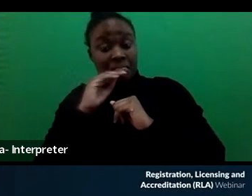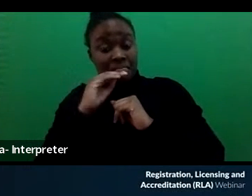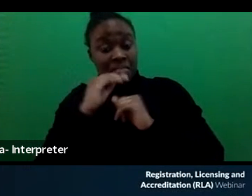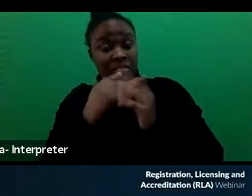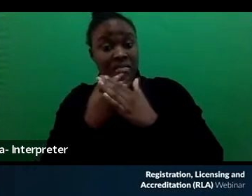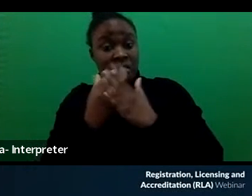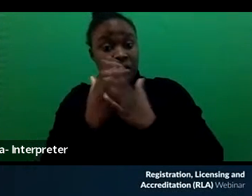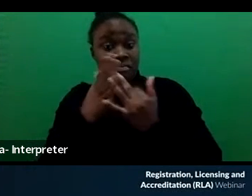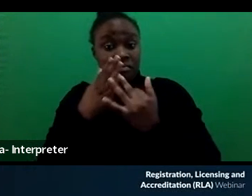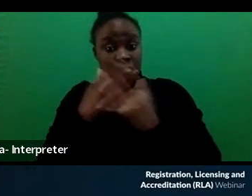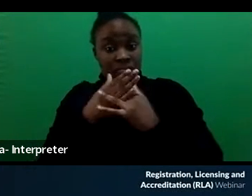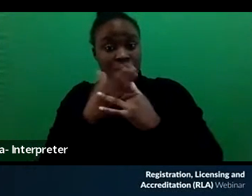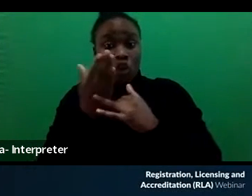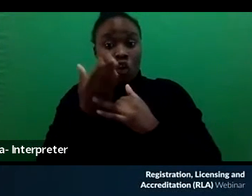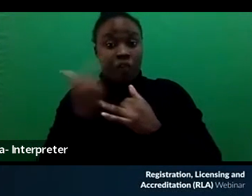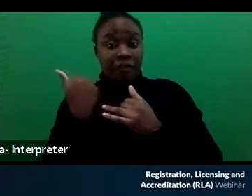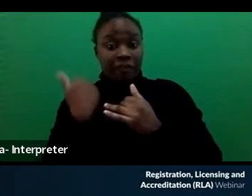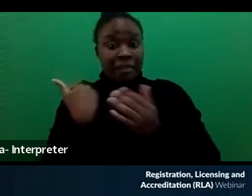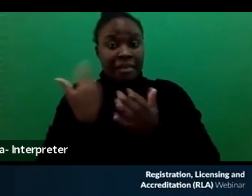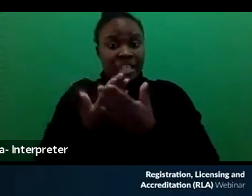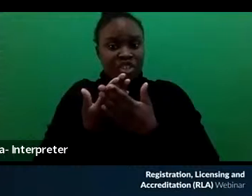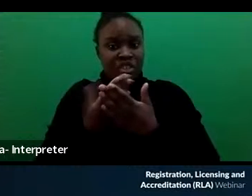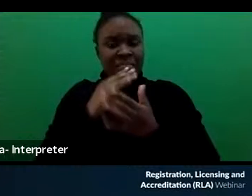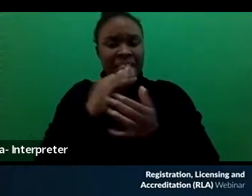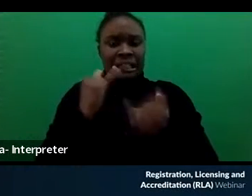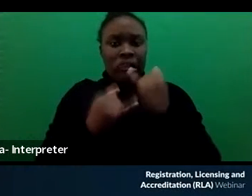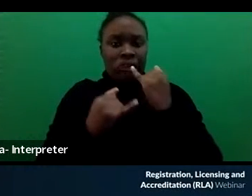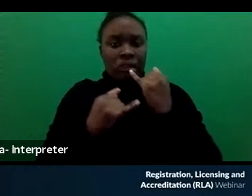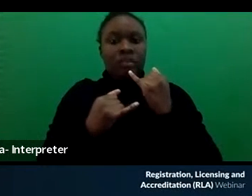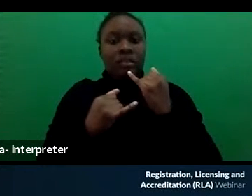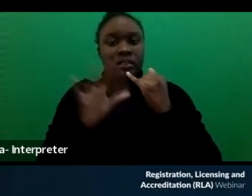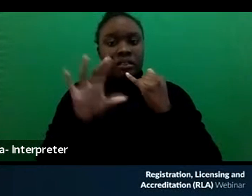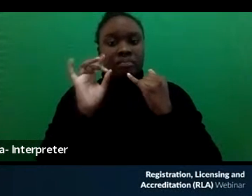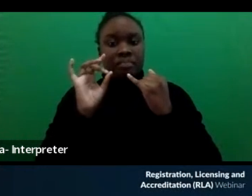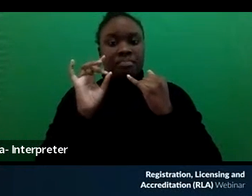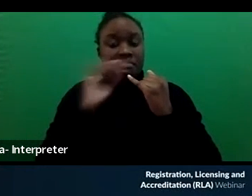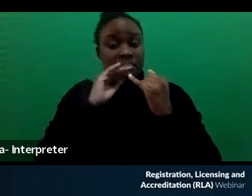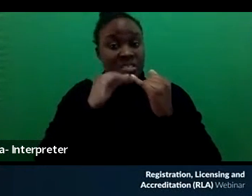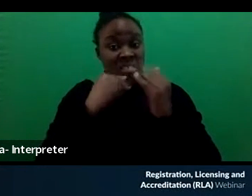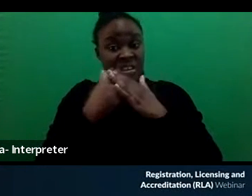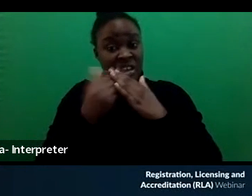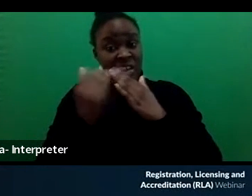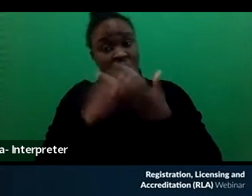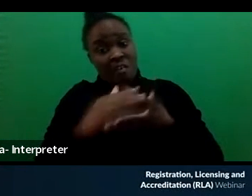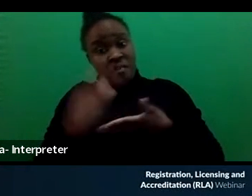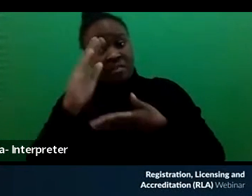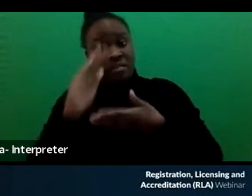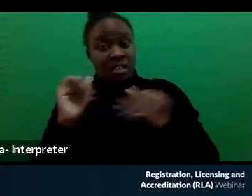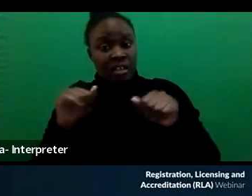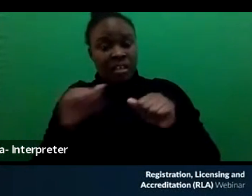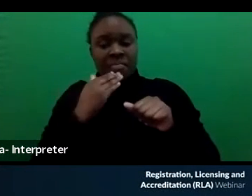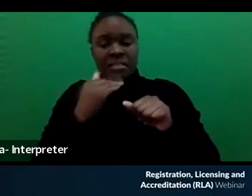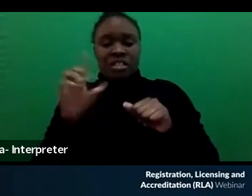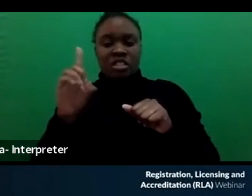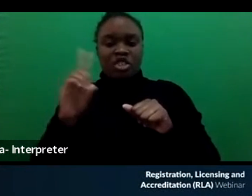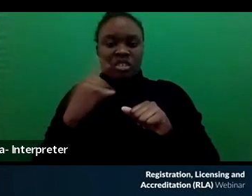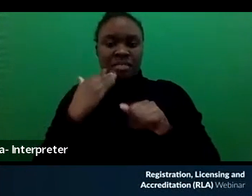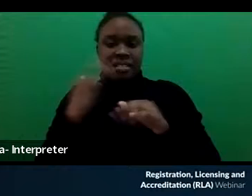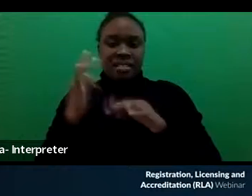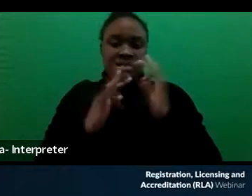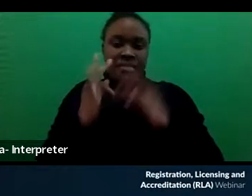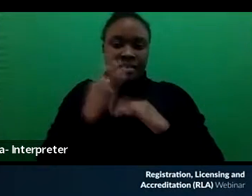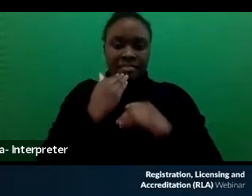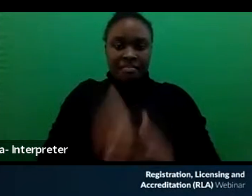be able to remove an application that was incorrectly selected? Deshan, can you please take this question for us?